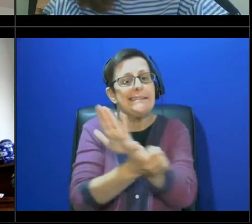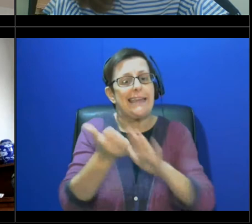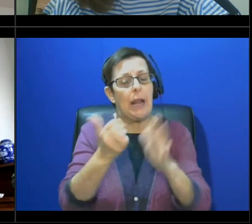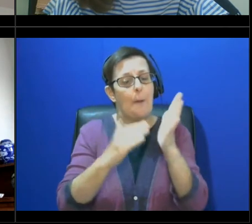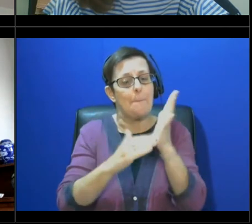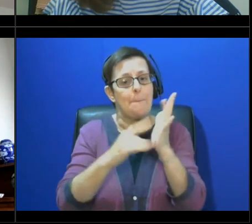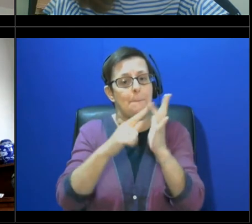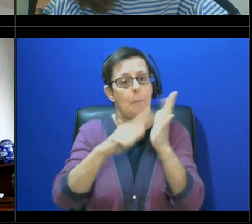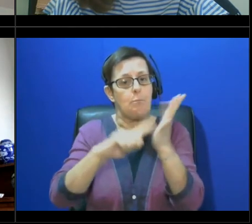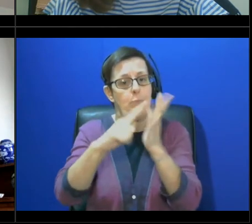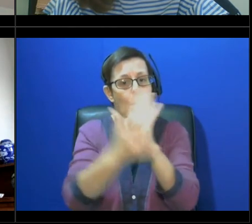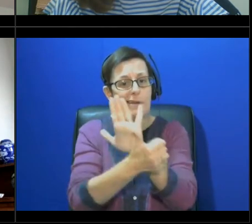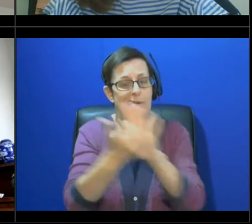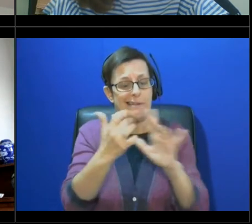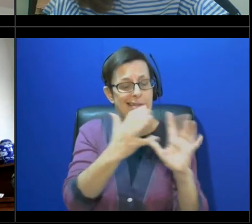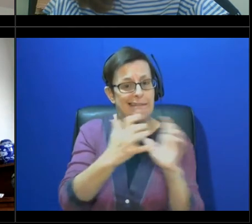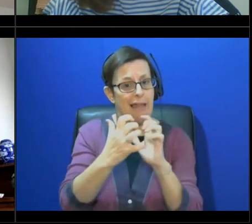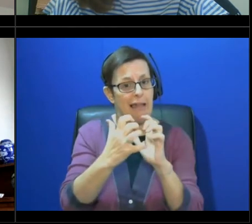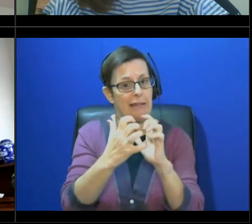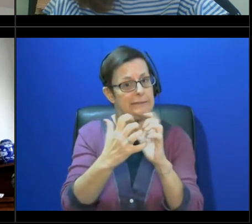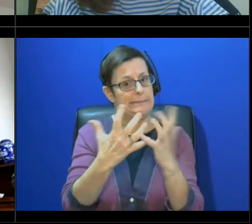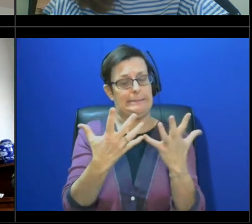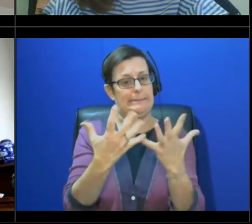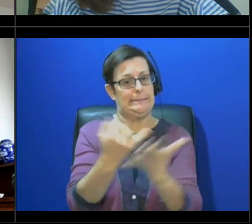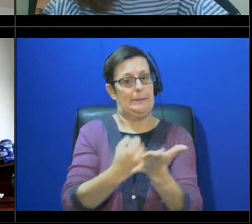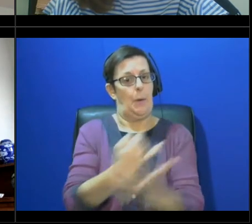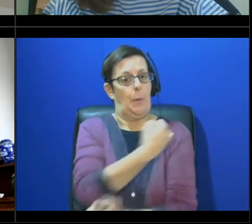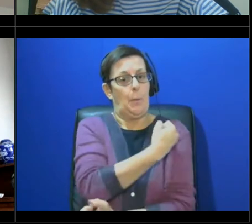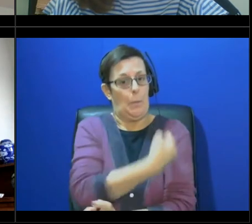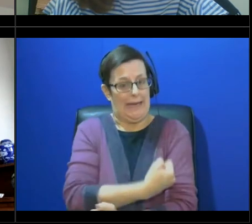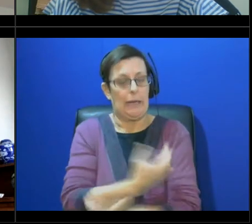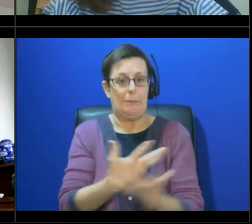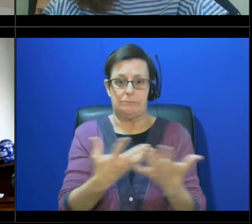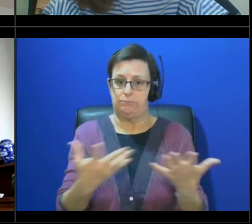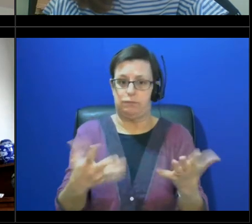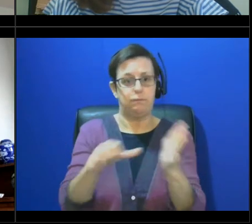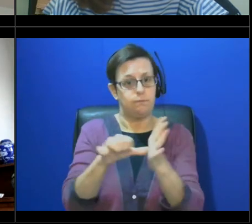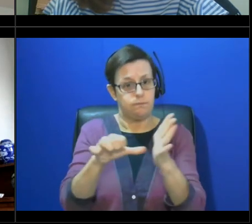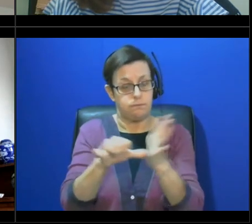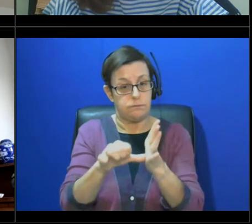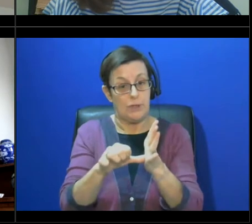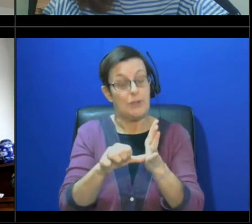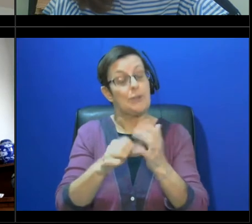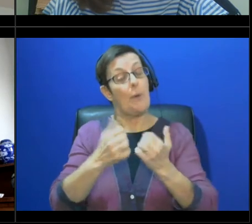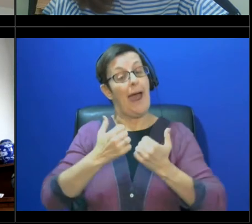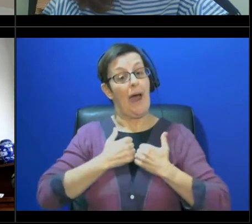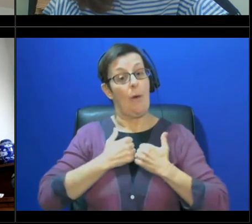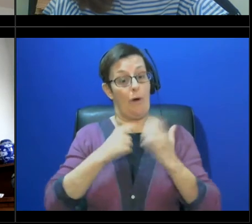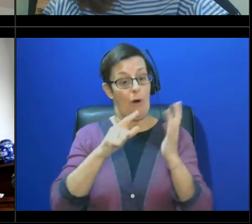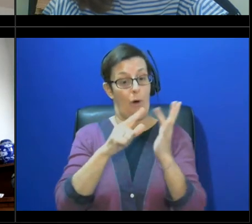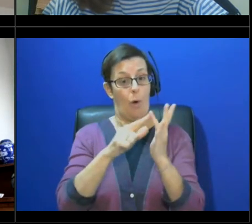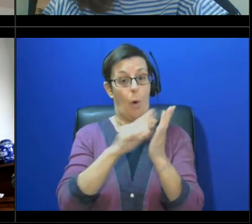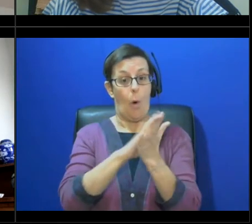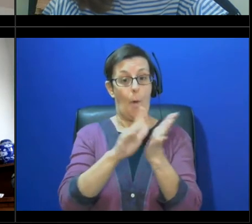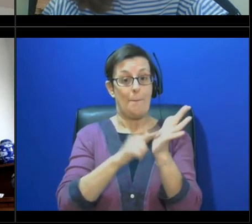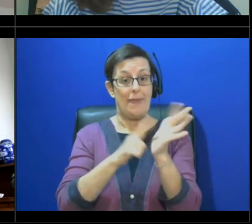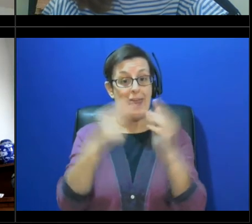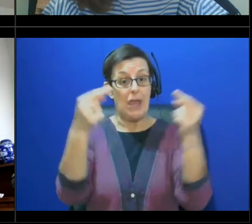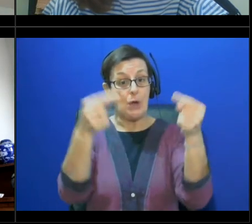real disadvantage before you start. So the OHMI competition that I mentioned is about